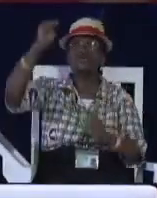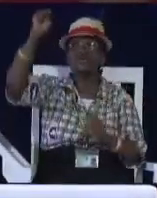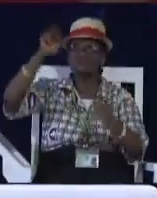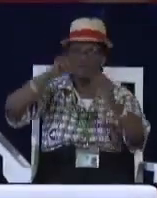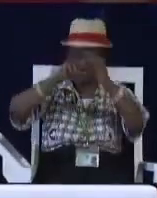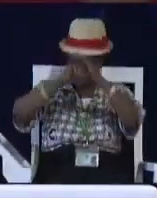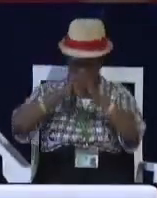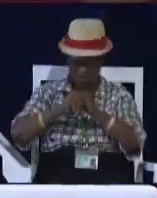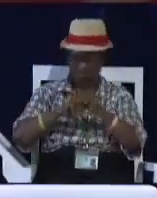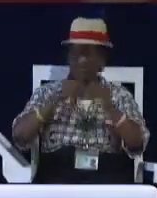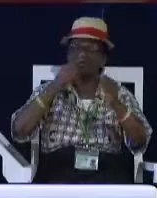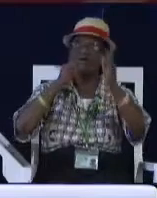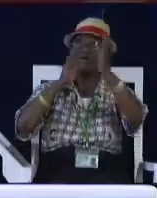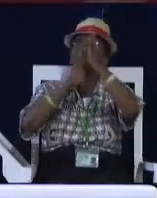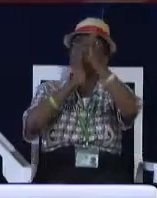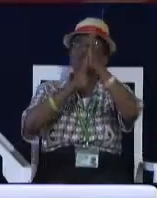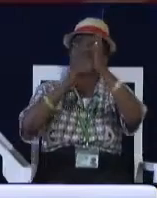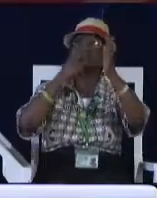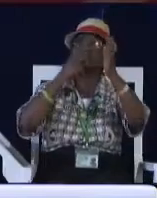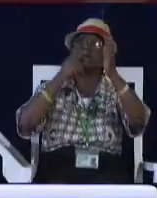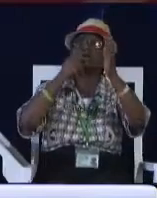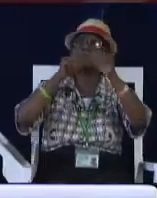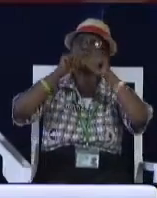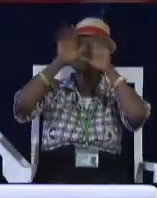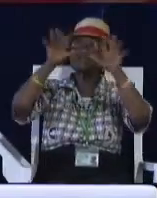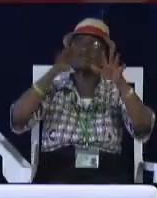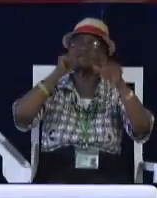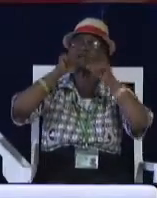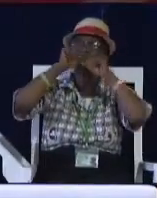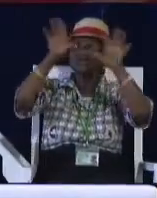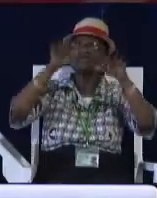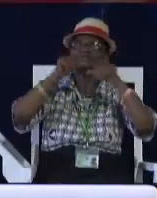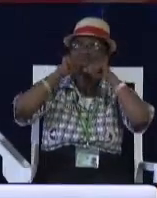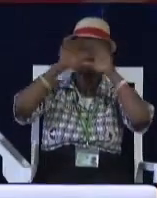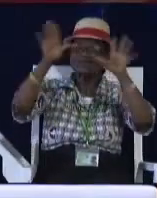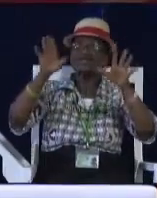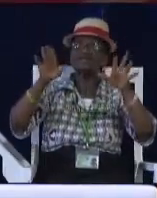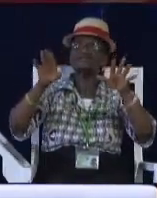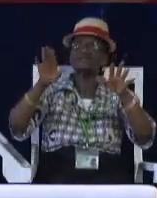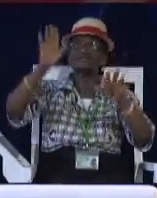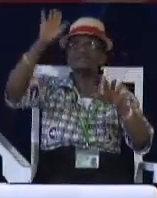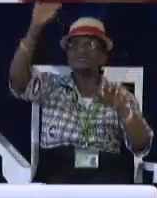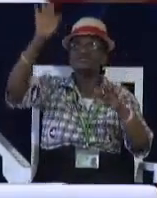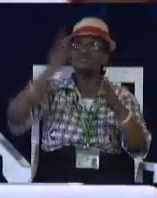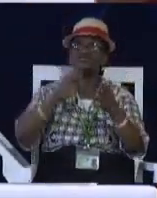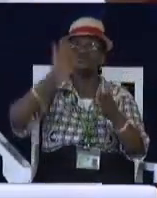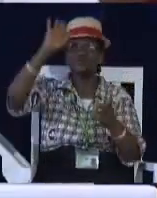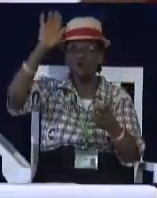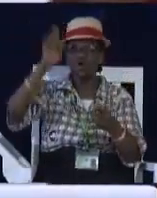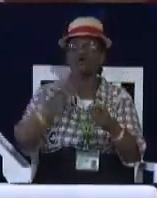Blessed, blessed, blessed, blessed be your name, O Lord.